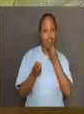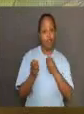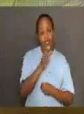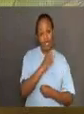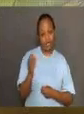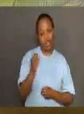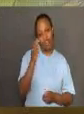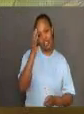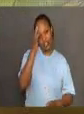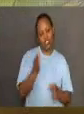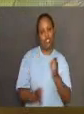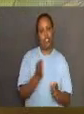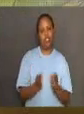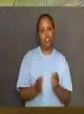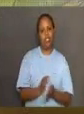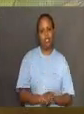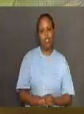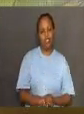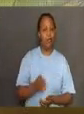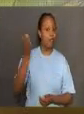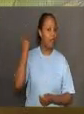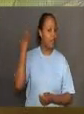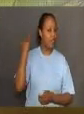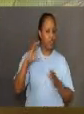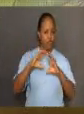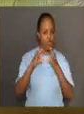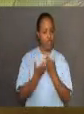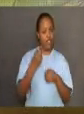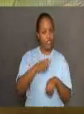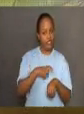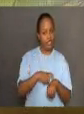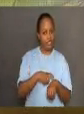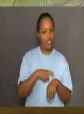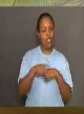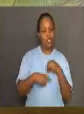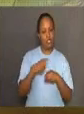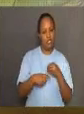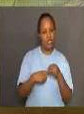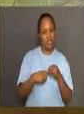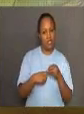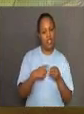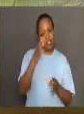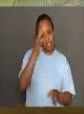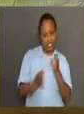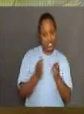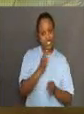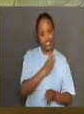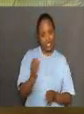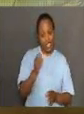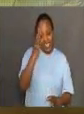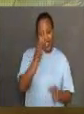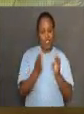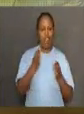and justice. Last time, we talked about justice and the